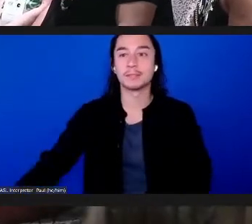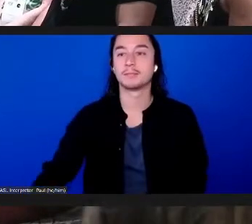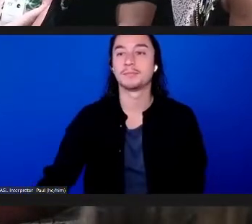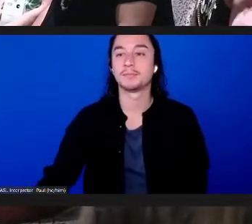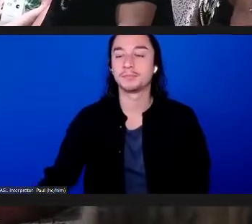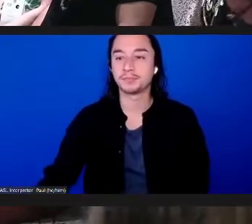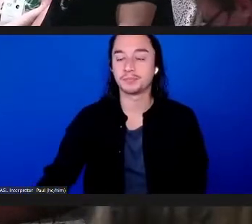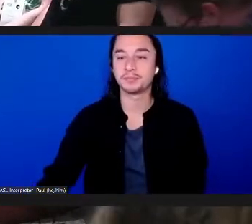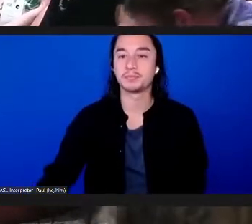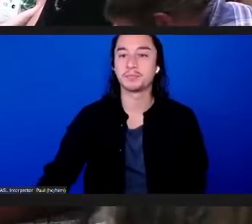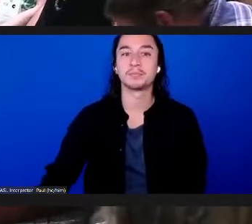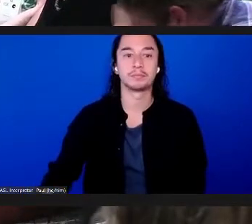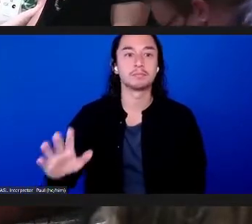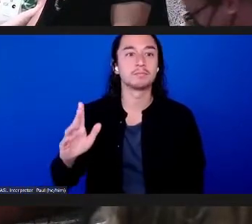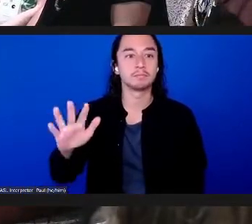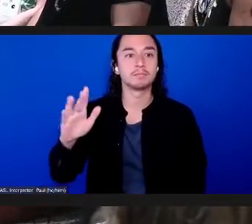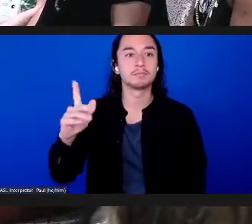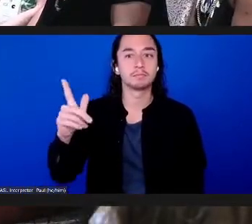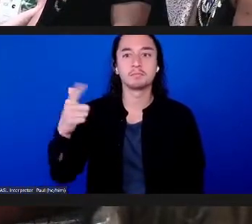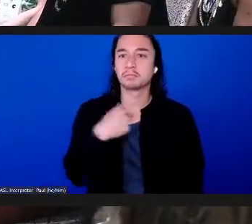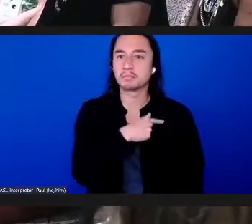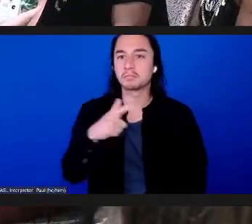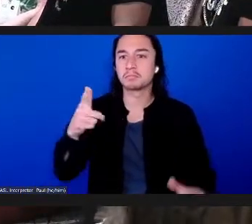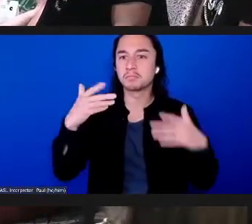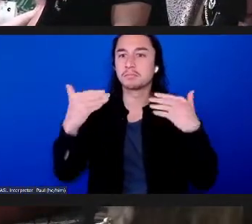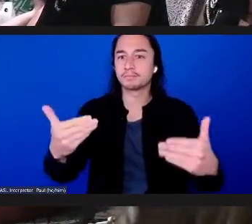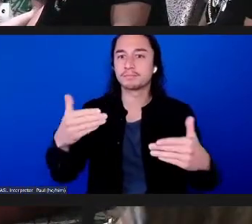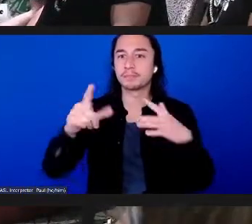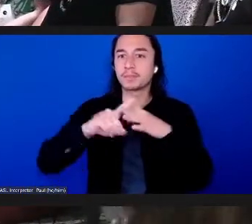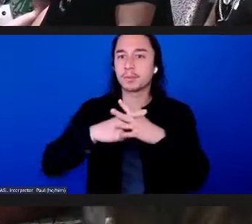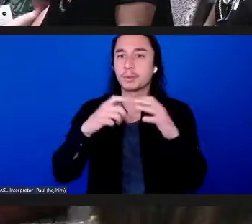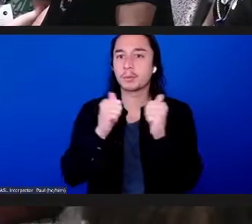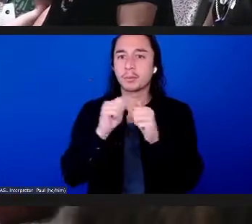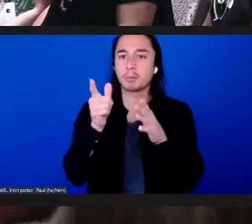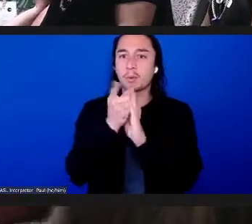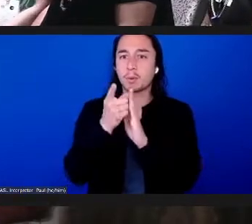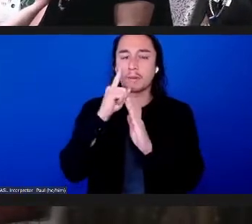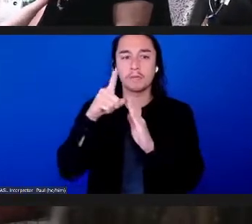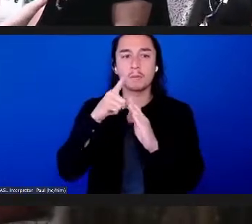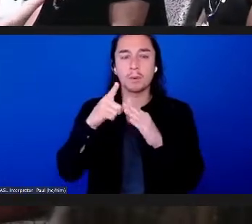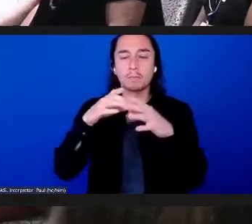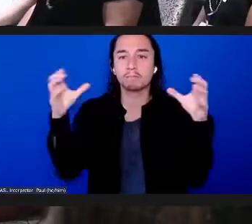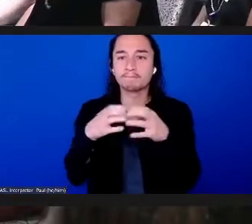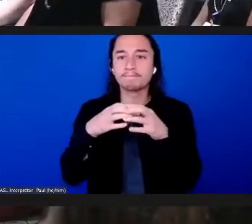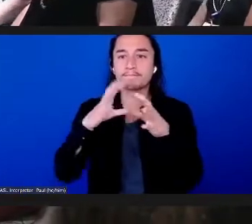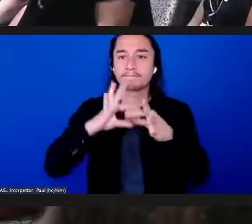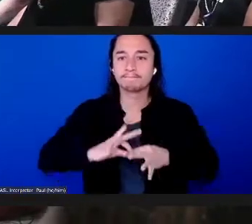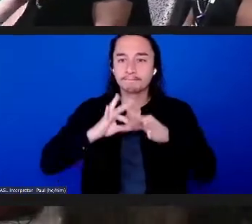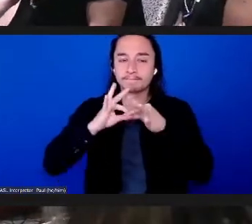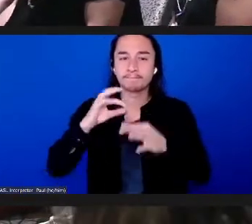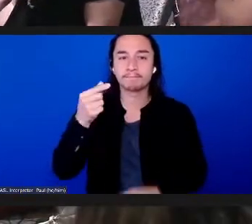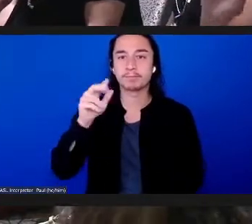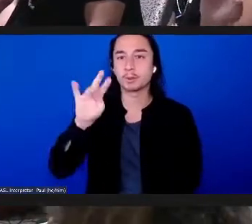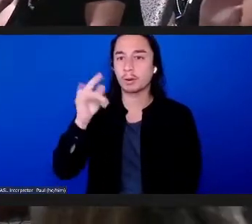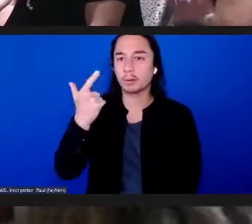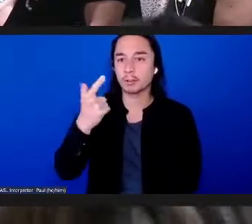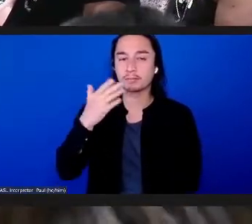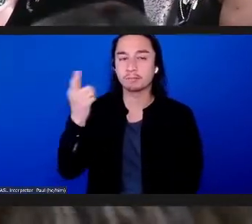We're going to start off with just a grounding moment as a group, and Roger's going to lead that. How y'all